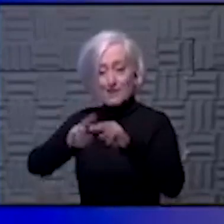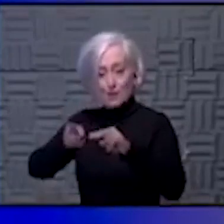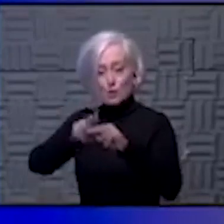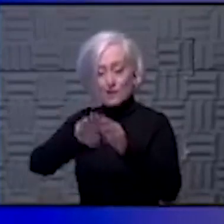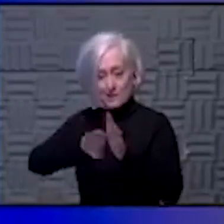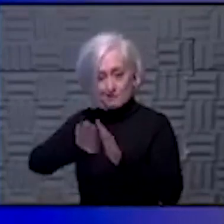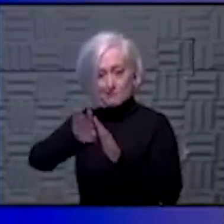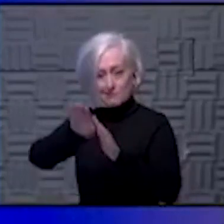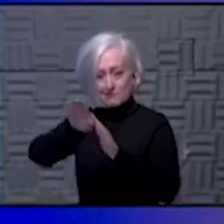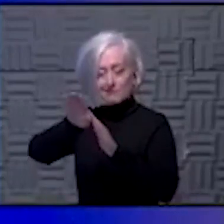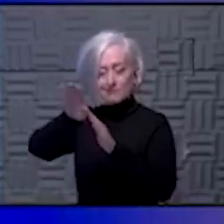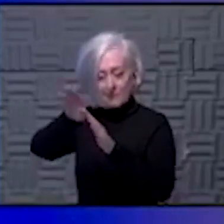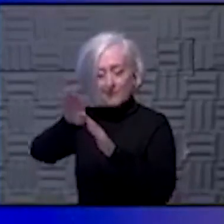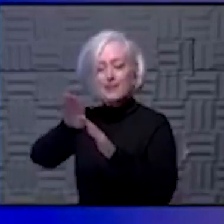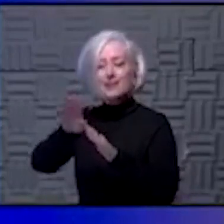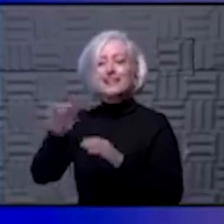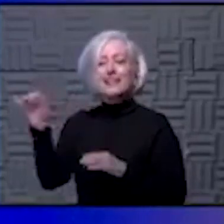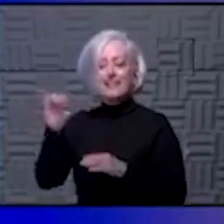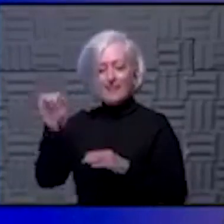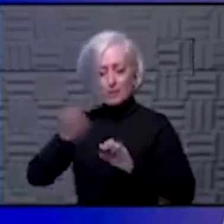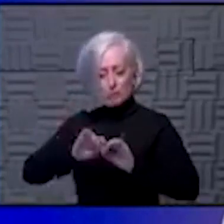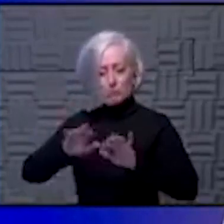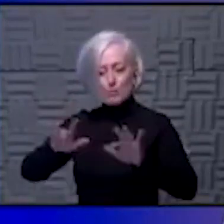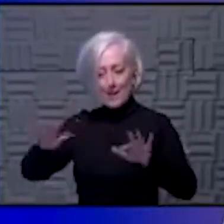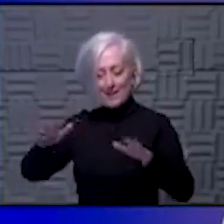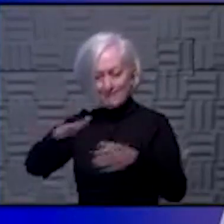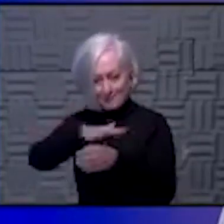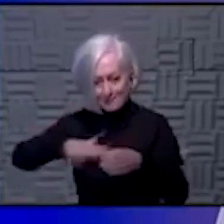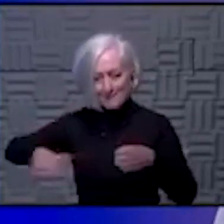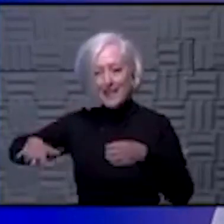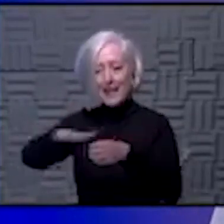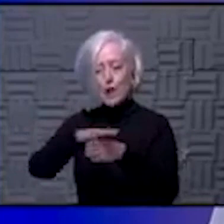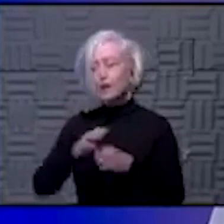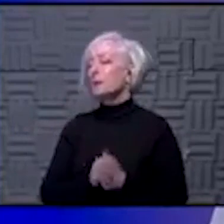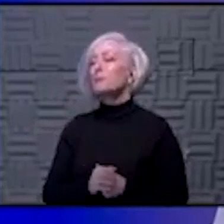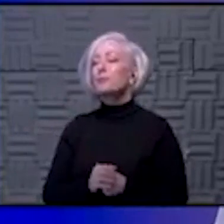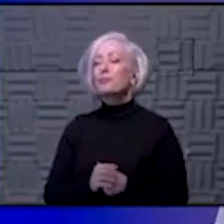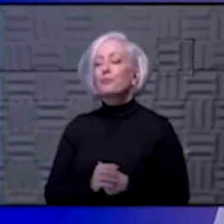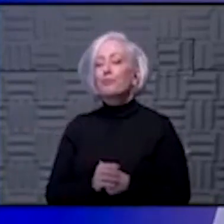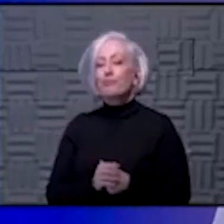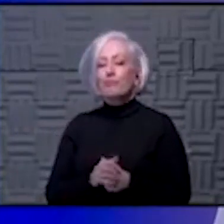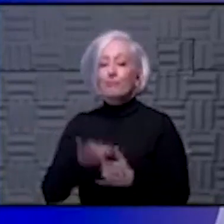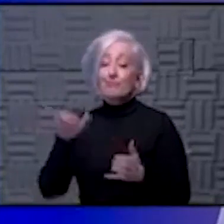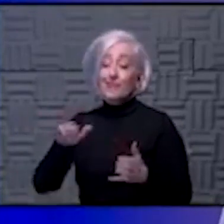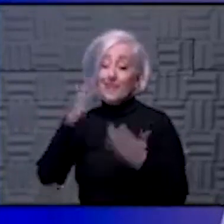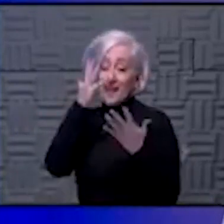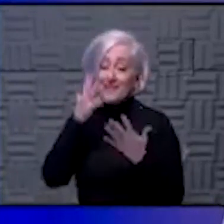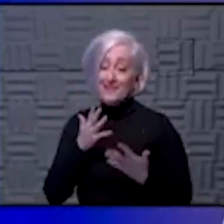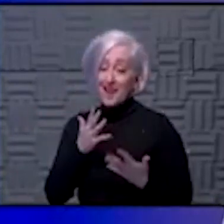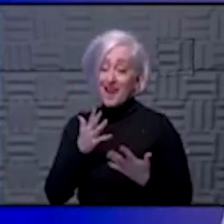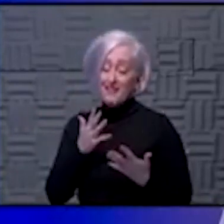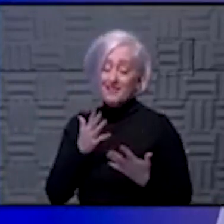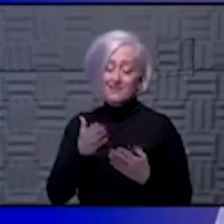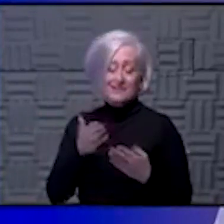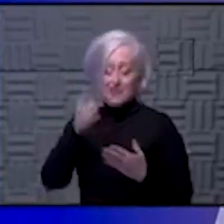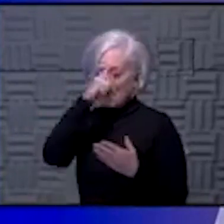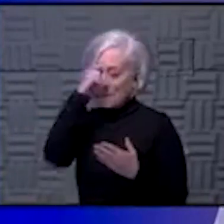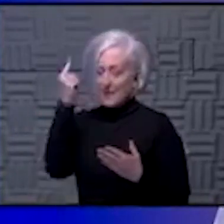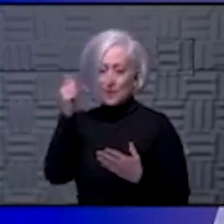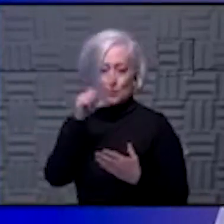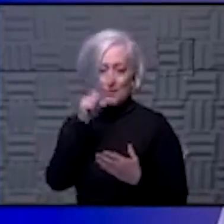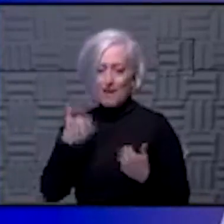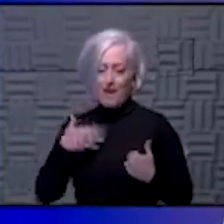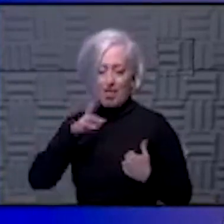infections in the metro area. This is unfortunate because this is before even we've gotten to Thanksgiving.